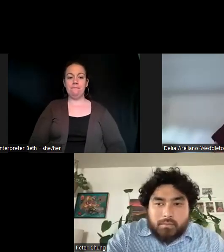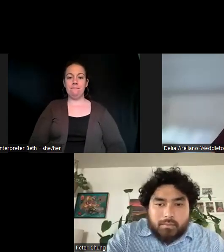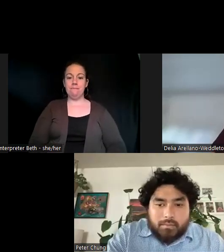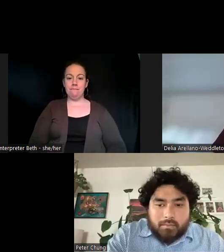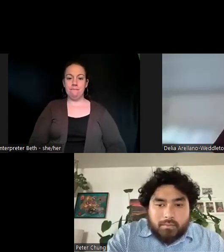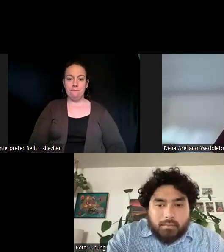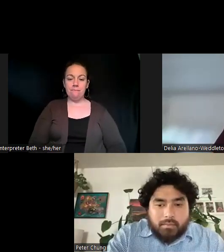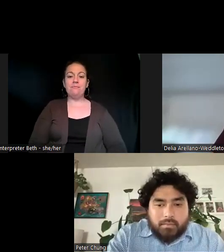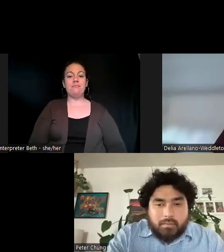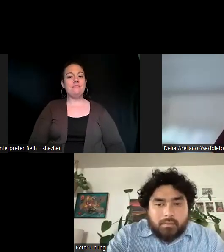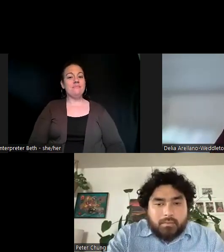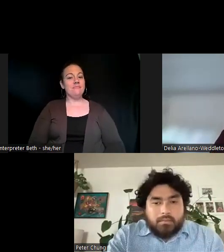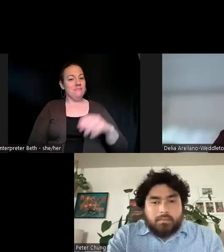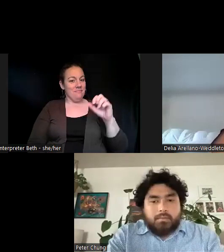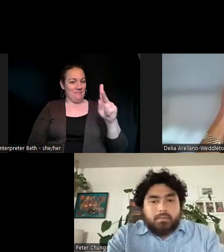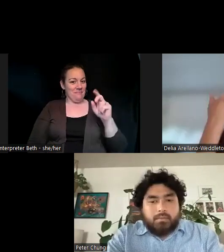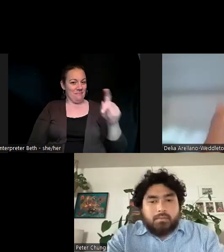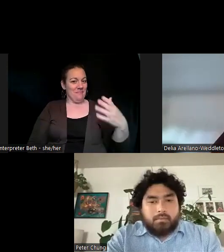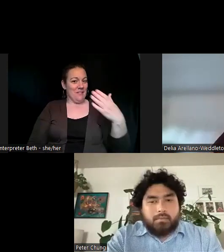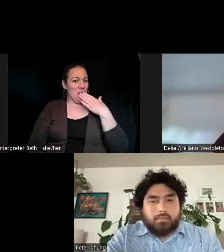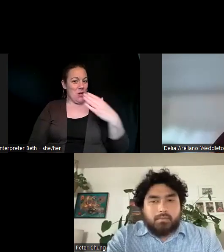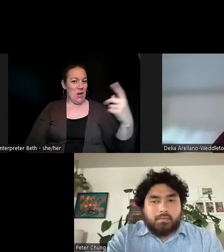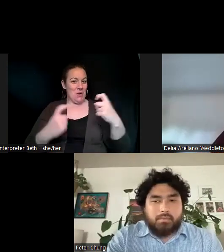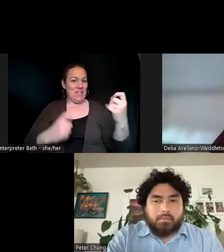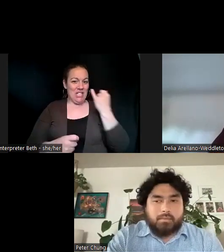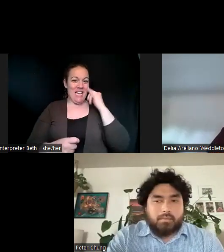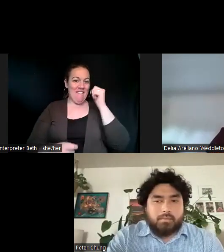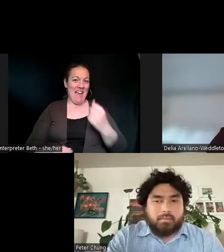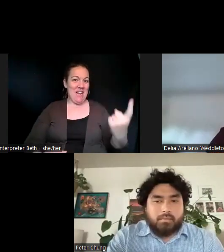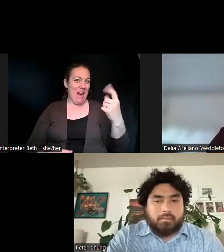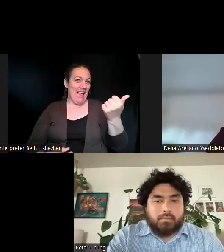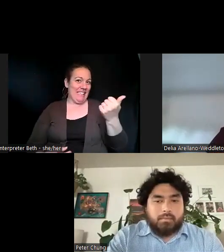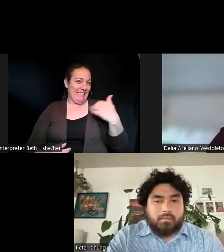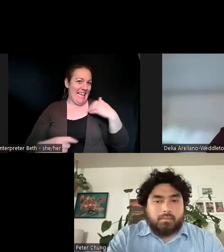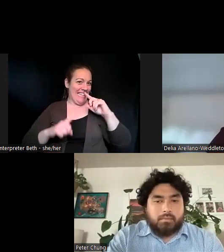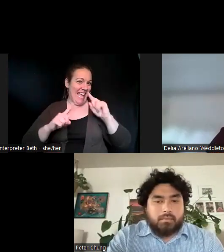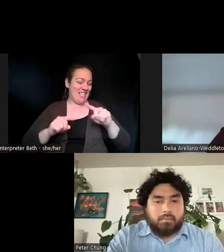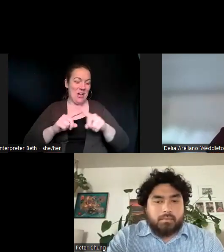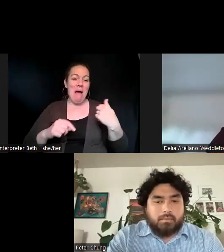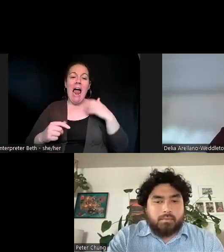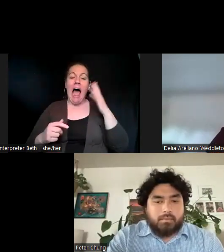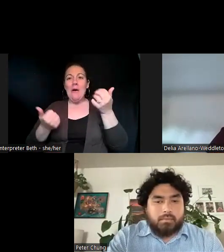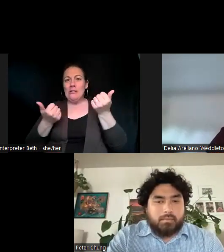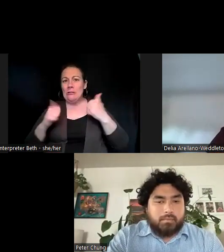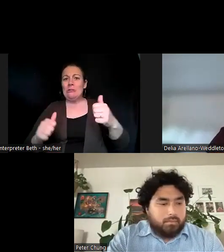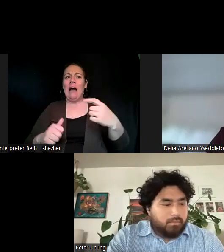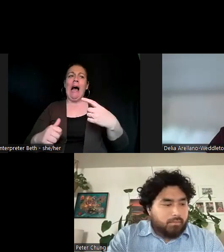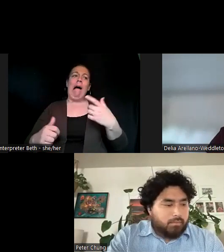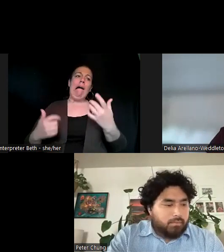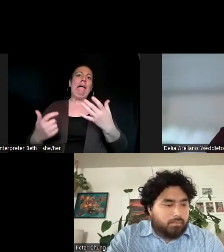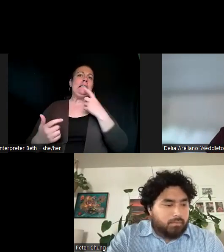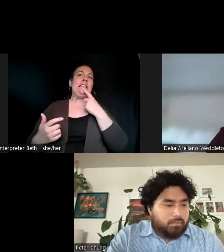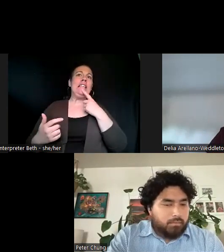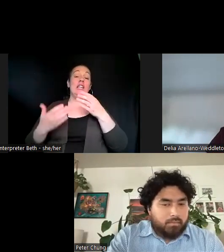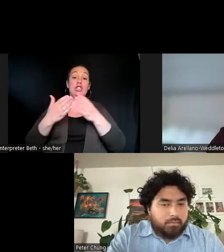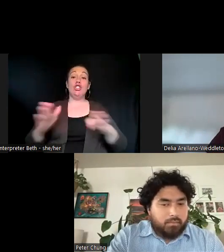Yeah, that's a good question. If anyone else has any answers, feel free to jump in. I will attempt to answer this. I would say generally it's hard